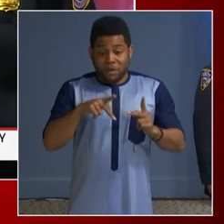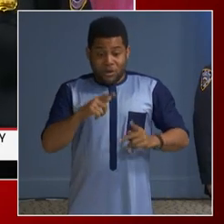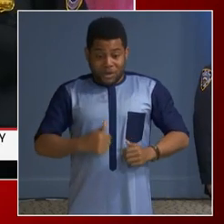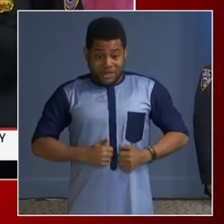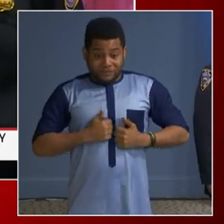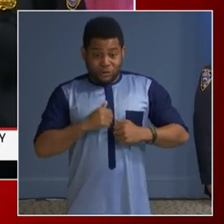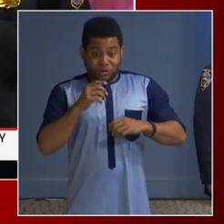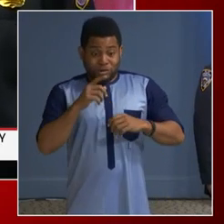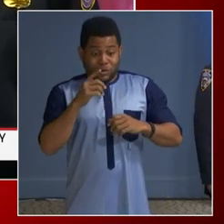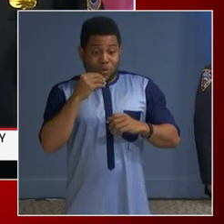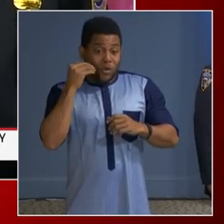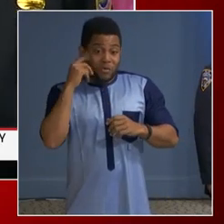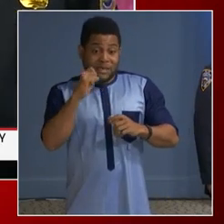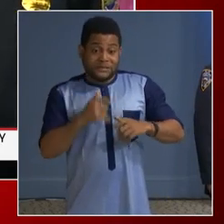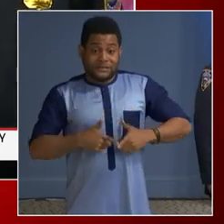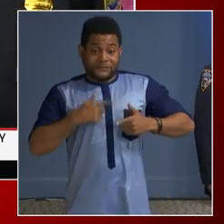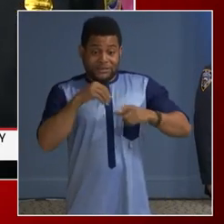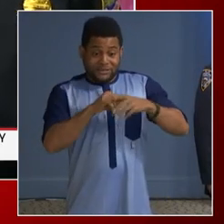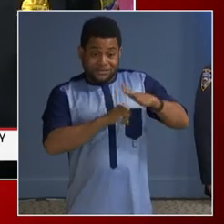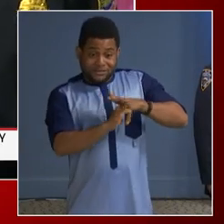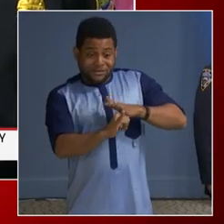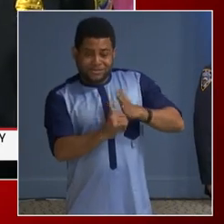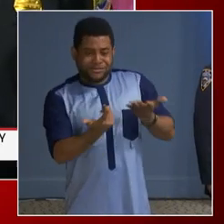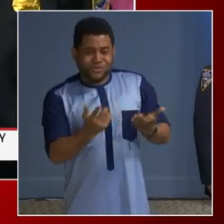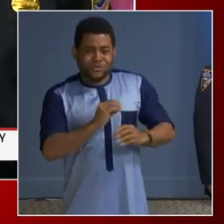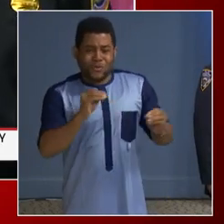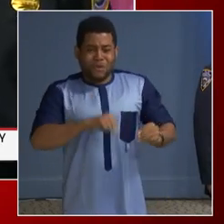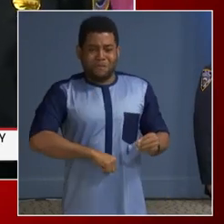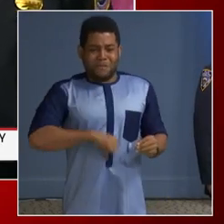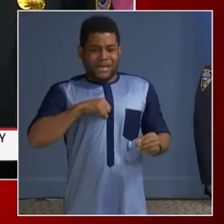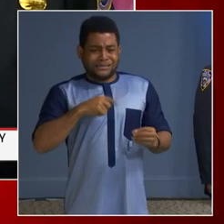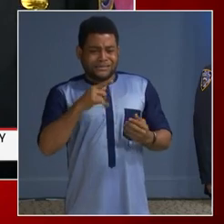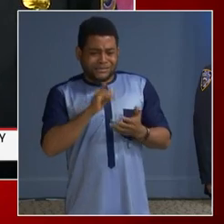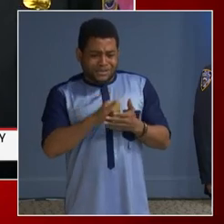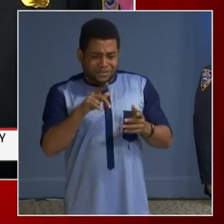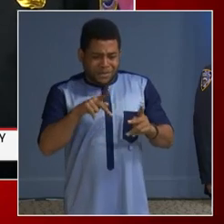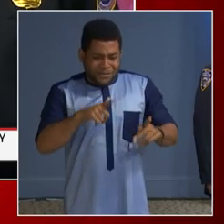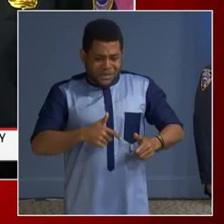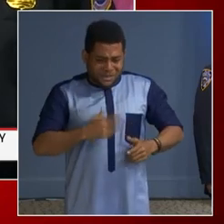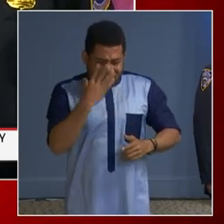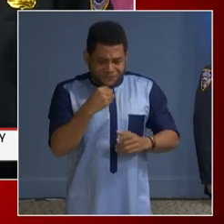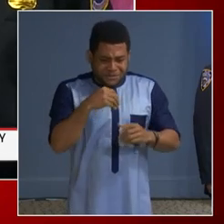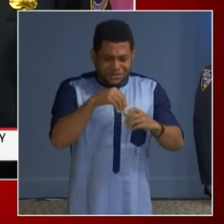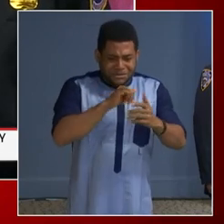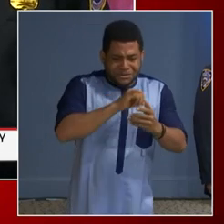nothing dignified by treating homeless people in an undignified manner, by